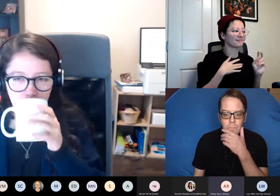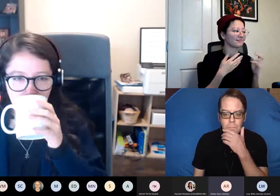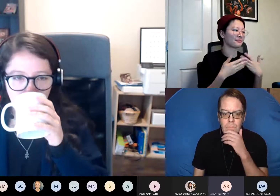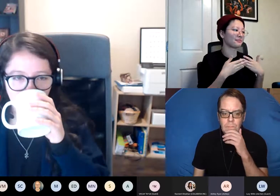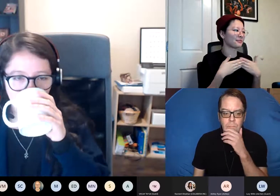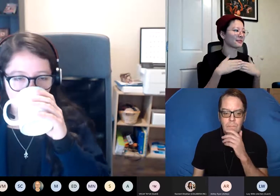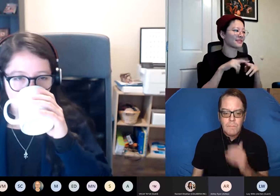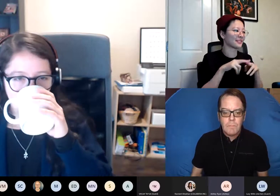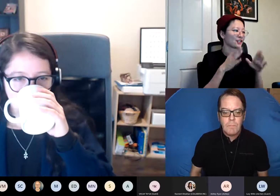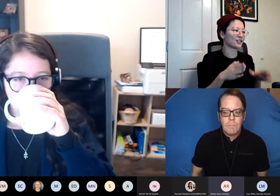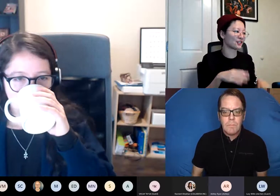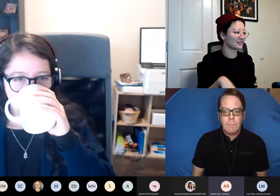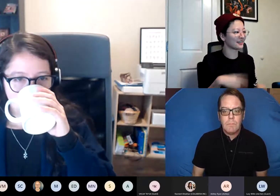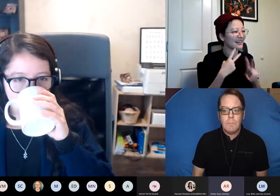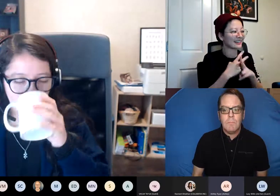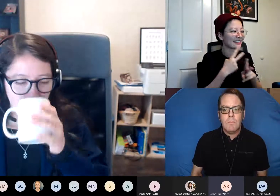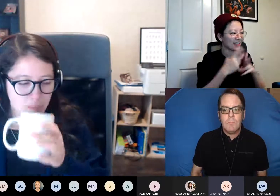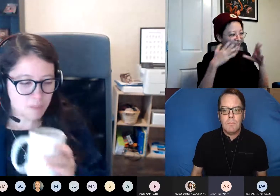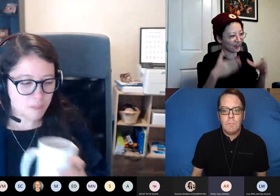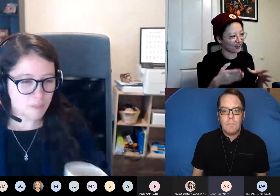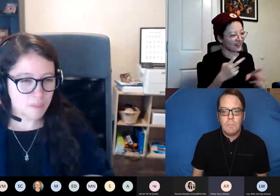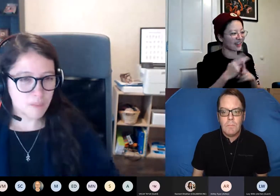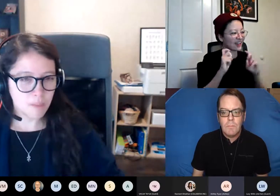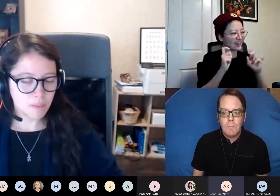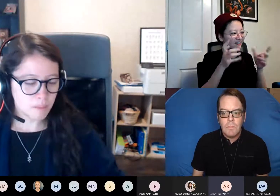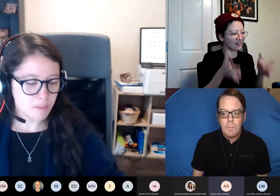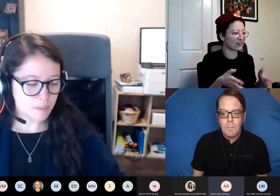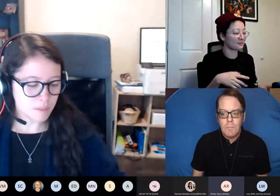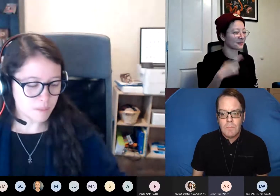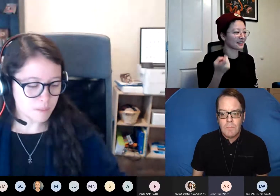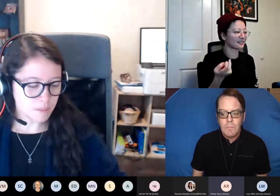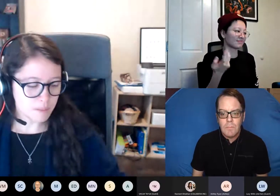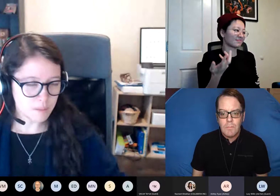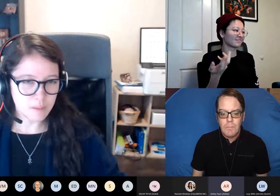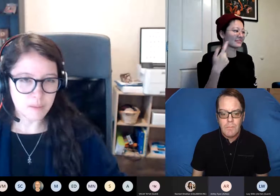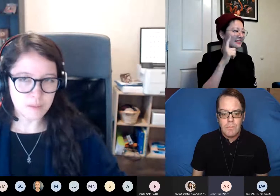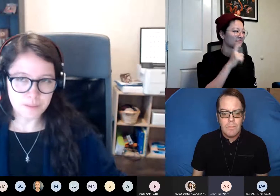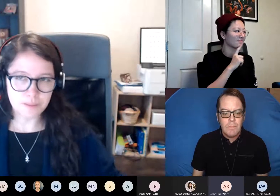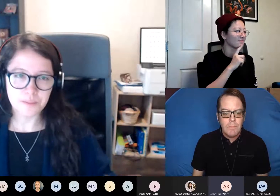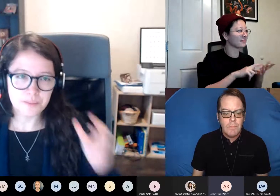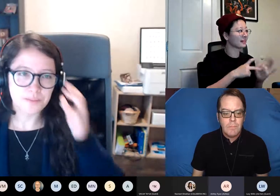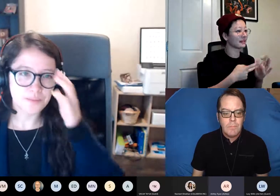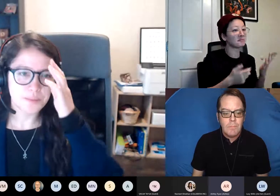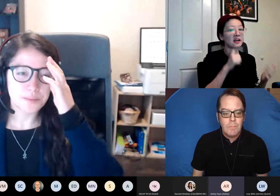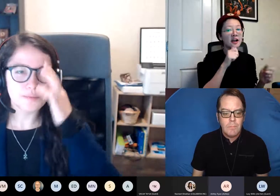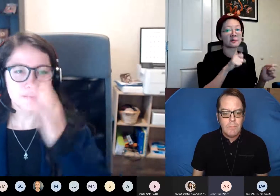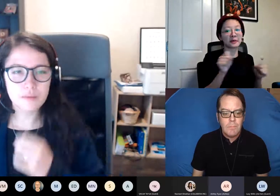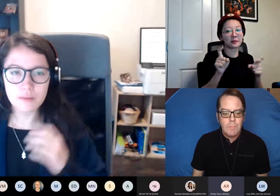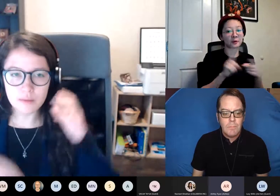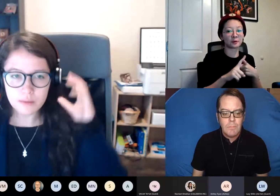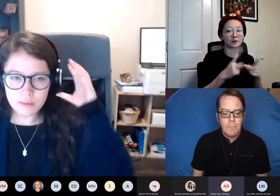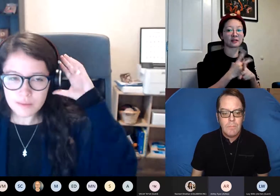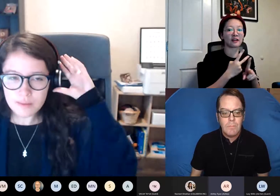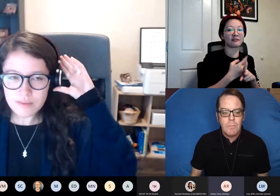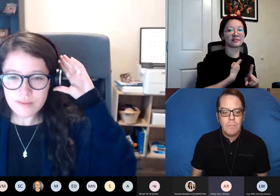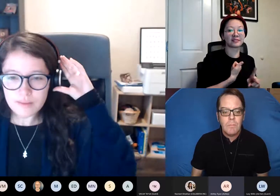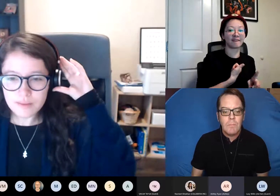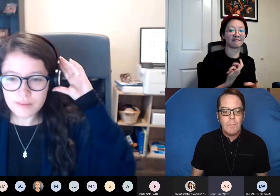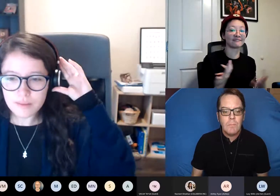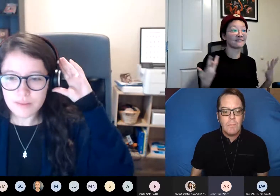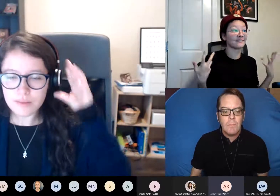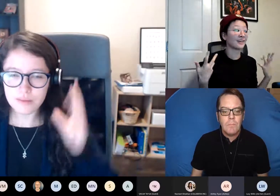came to the understanding that society sees Mia as sort of my caretaker out in society, or, you know,